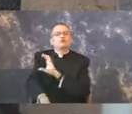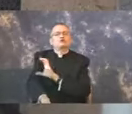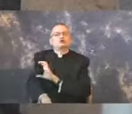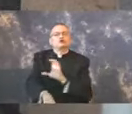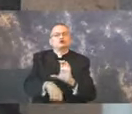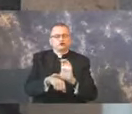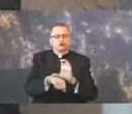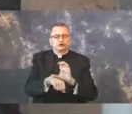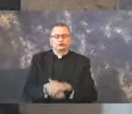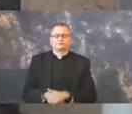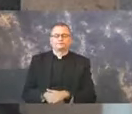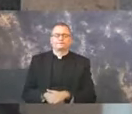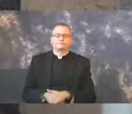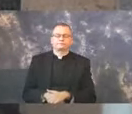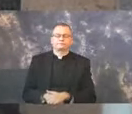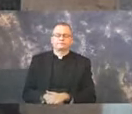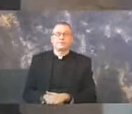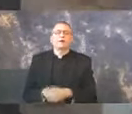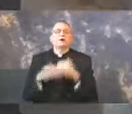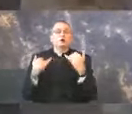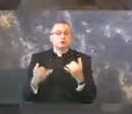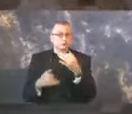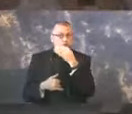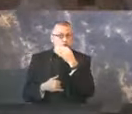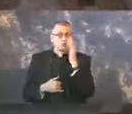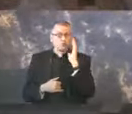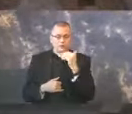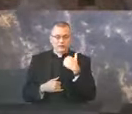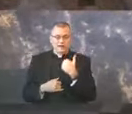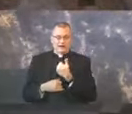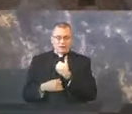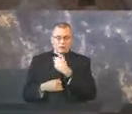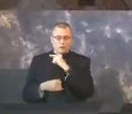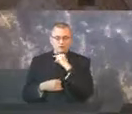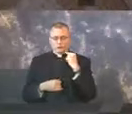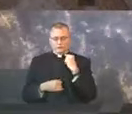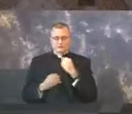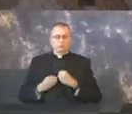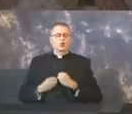Brothers, as we move shortly now to the renewal of our own priestly promises,